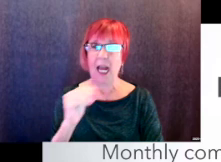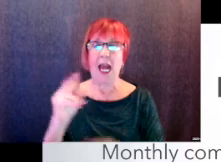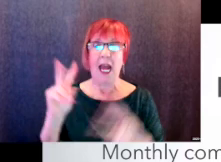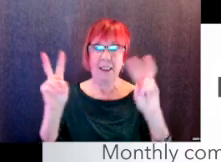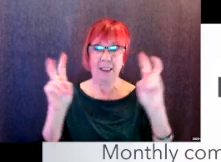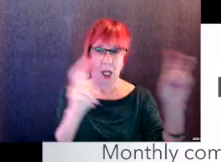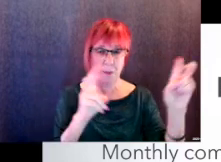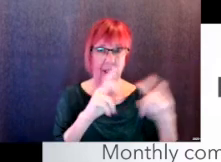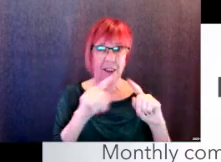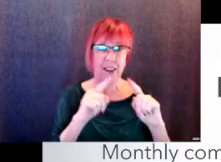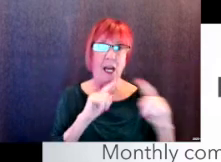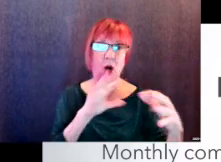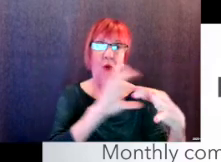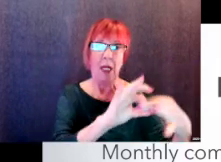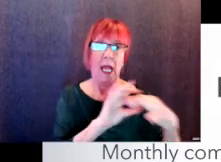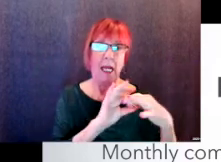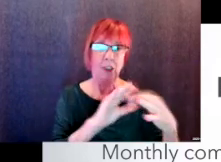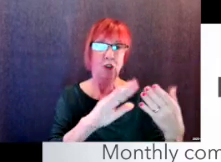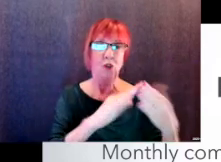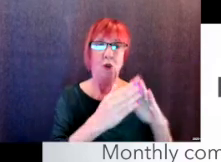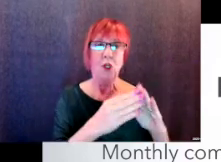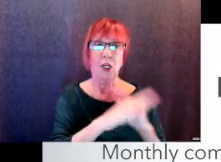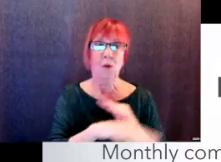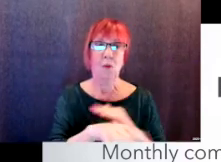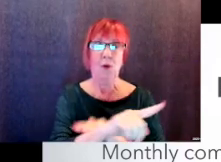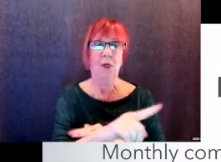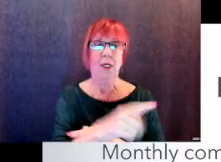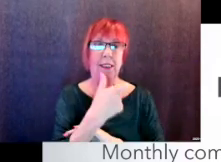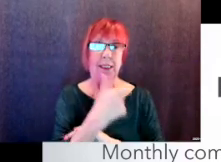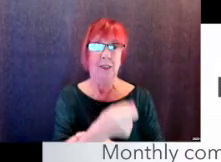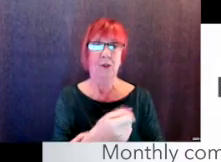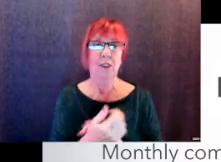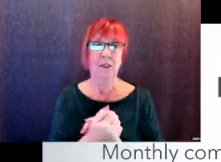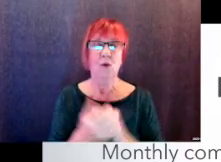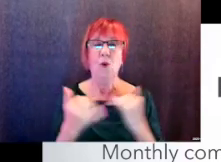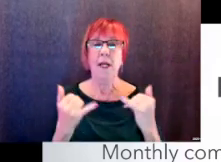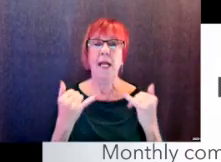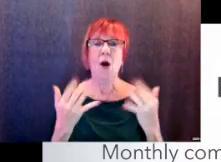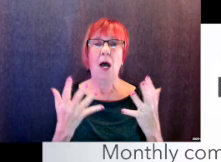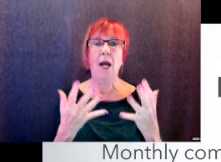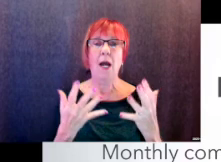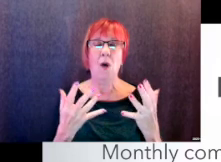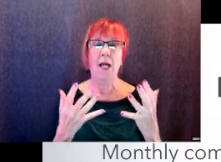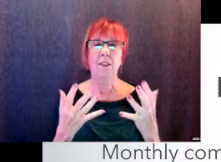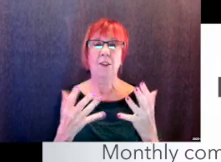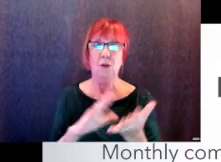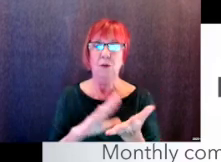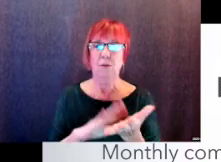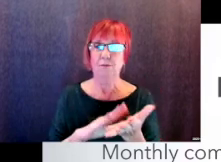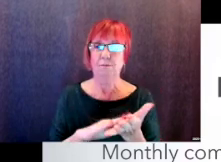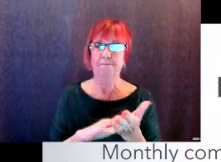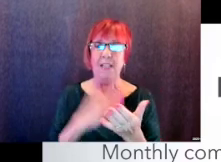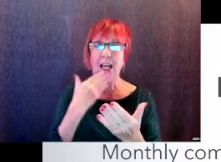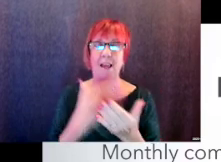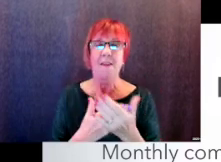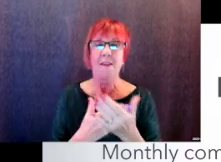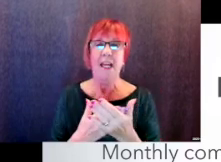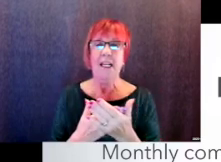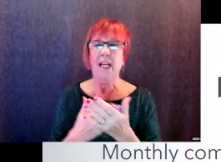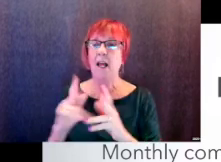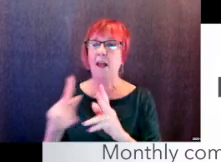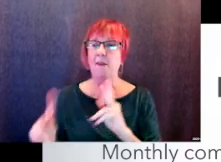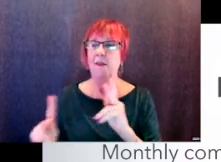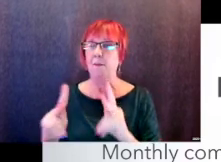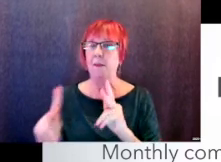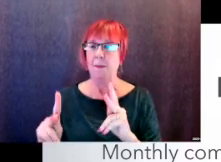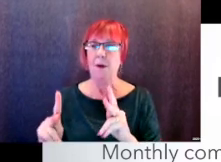to representatives from industry, government, and non-governmental organizations. So CARB continues